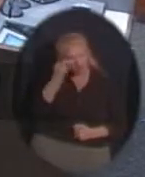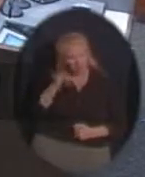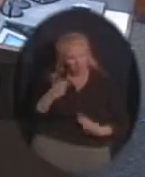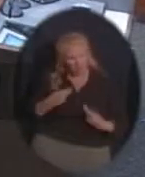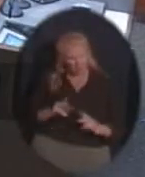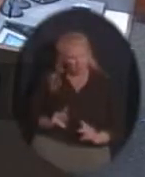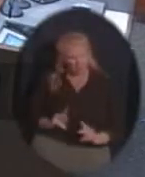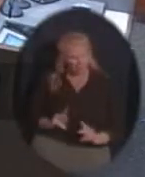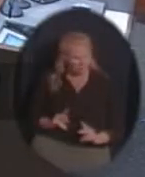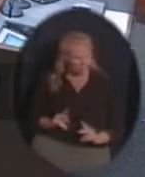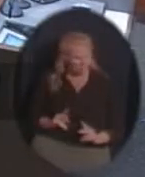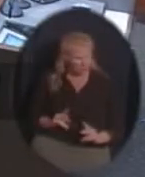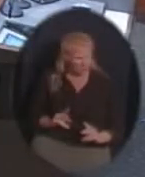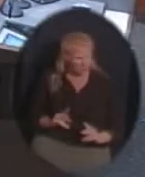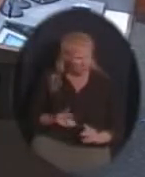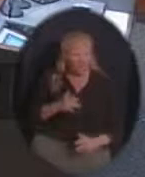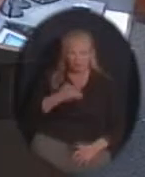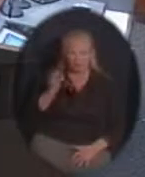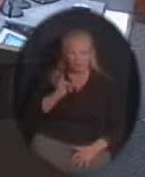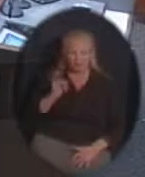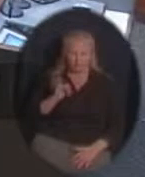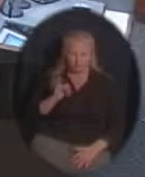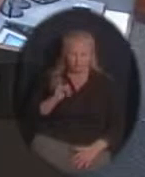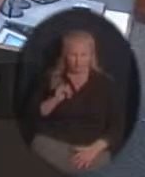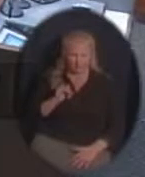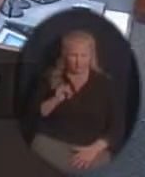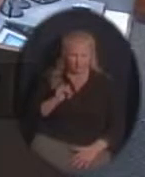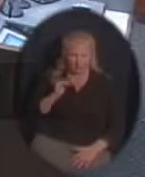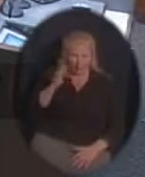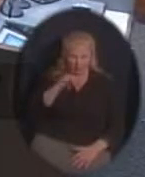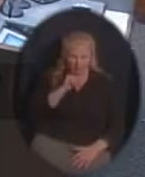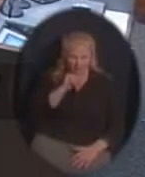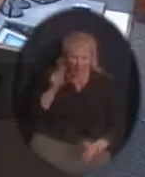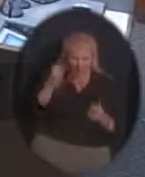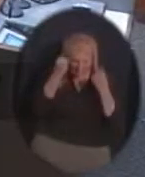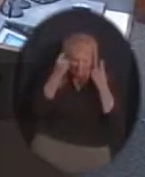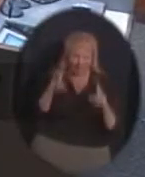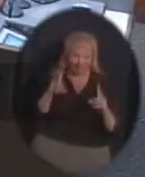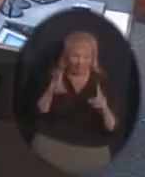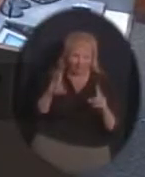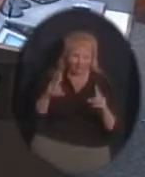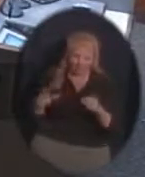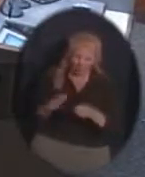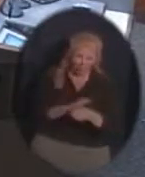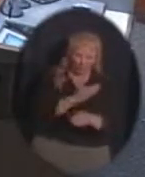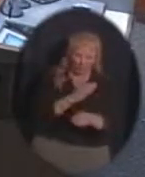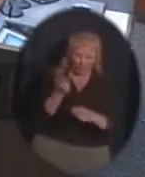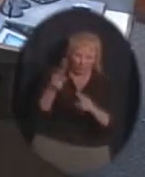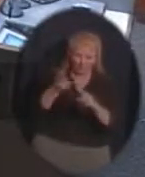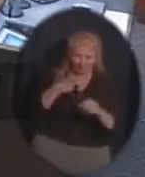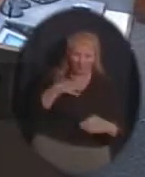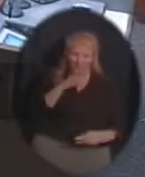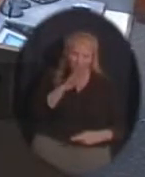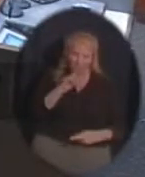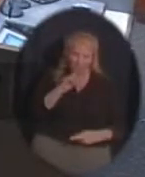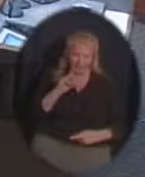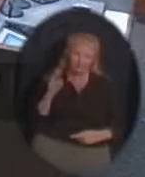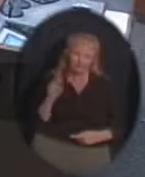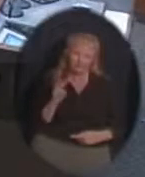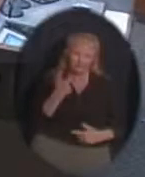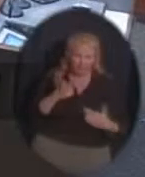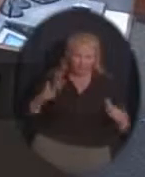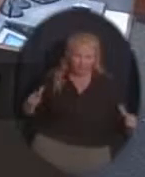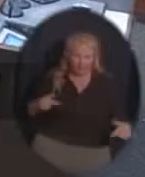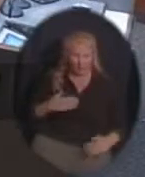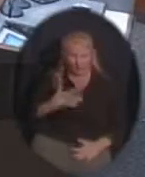I'm like Mr. Parker. I feel like I will not be educated fully until I can speak another language, and it's something that I'm embarrassed to